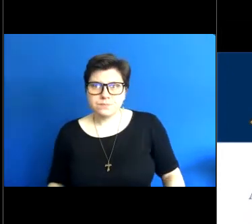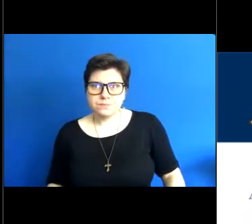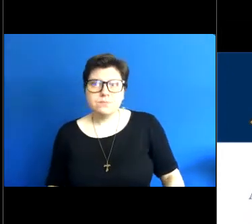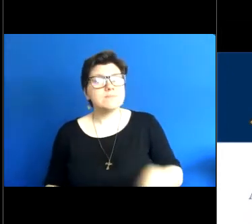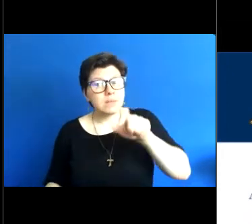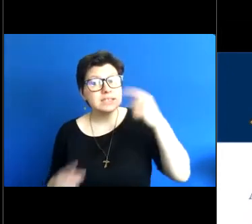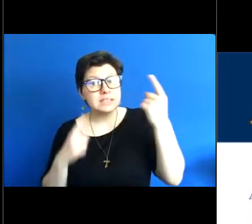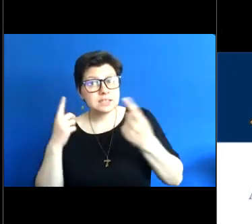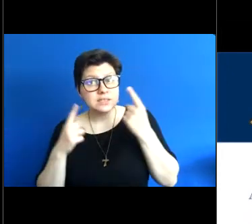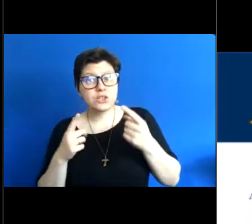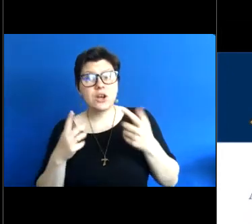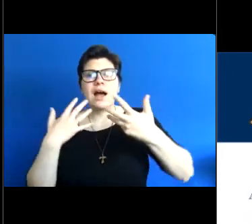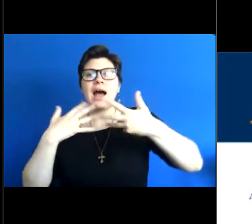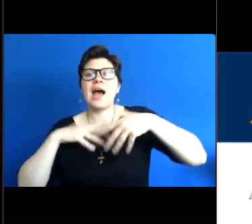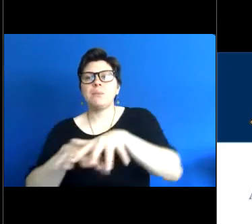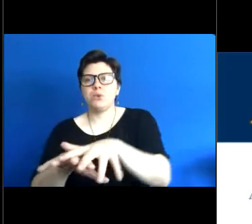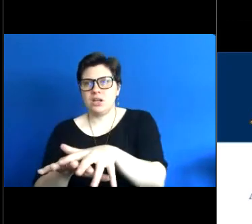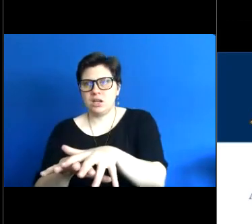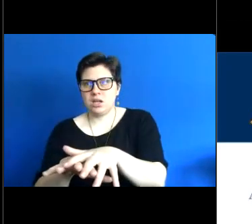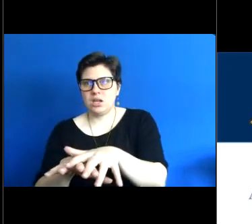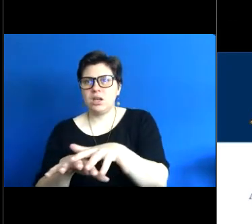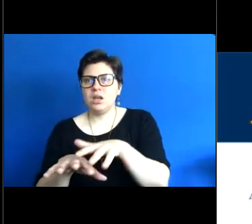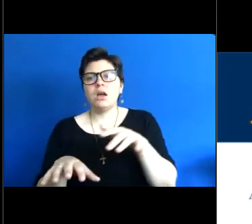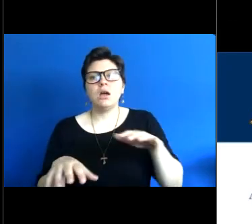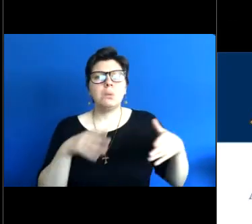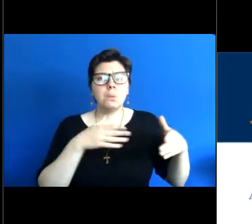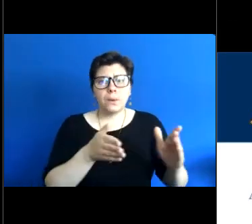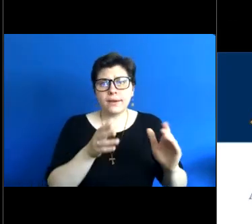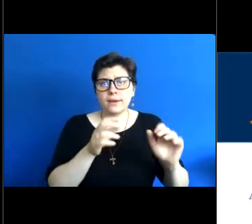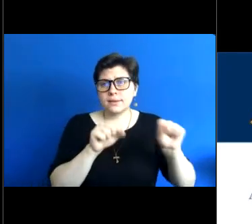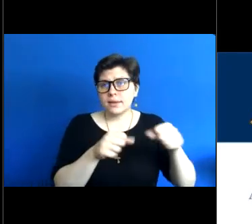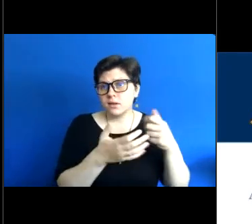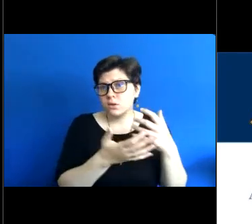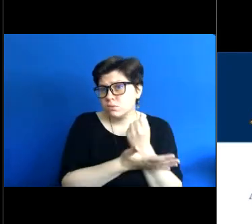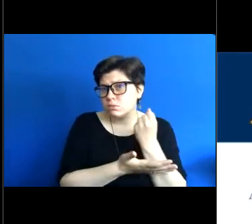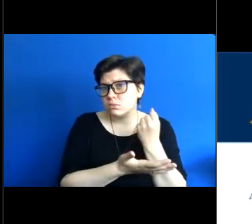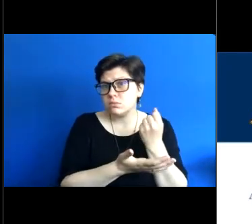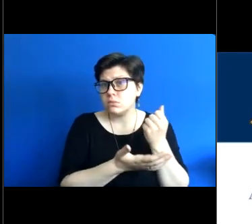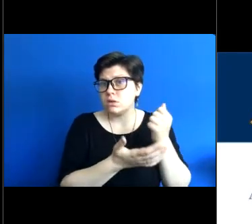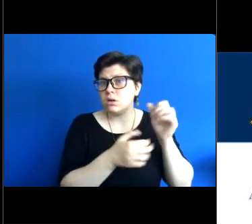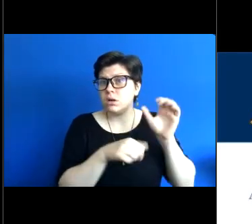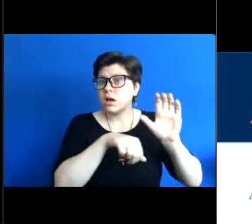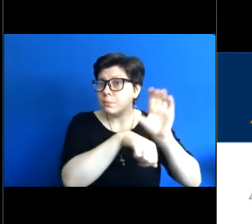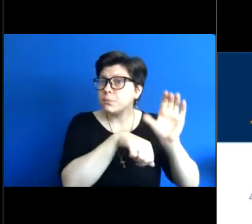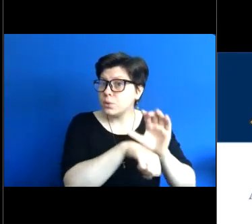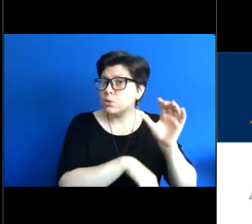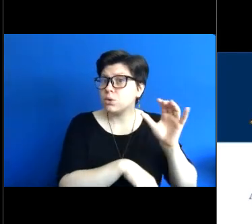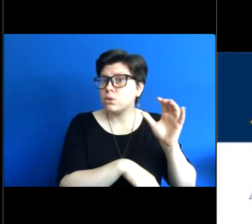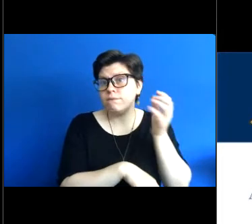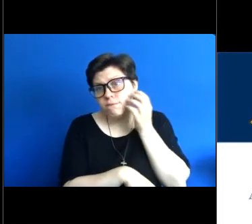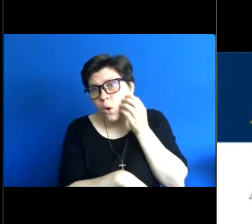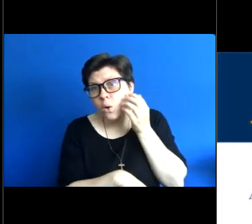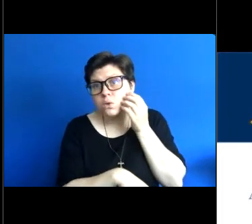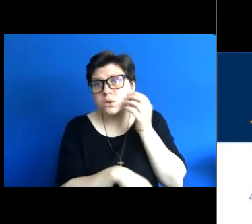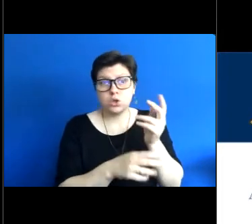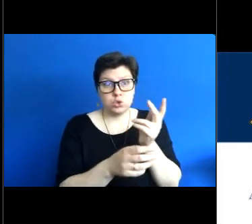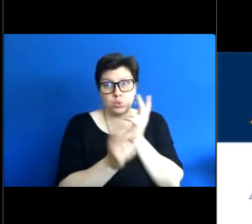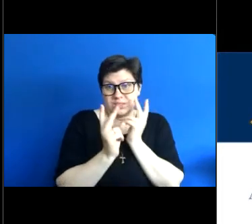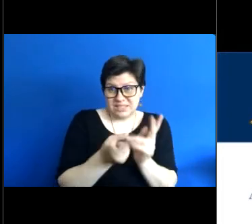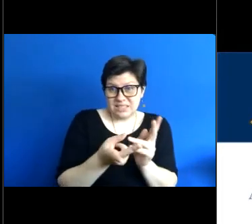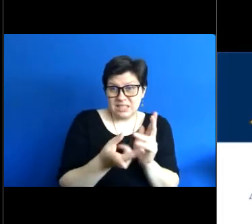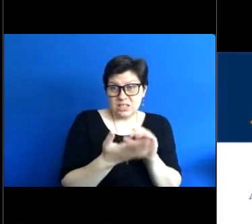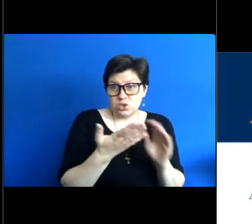things that are hybrid. We need to consider, are there ways that we can maybe use our computers or our phones to see our students